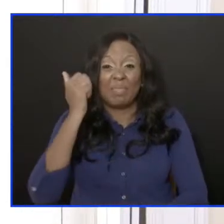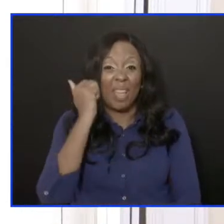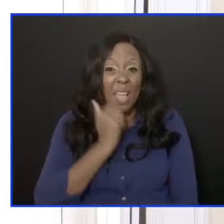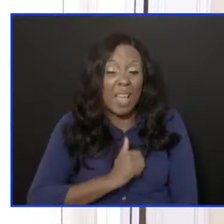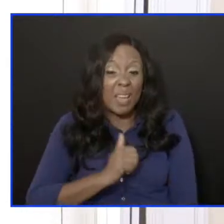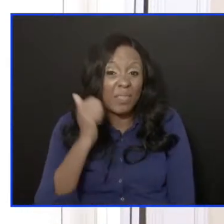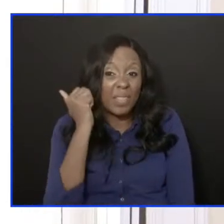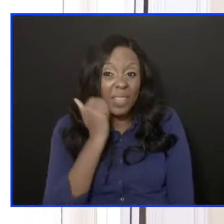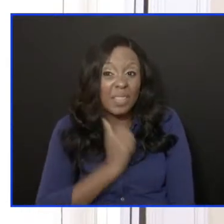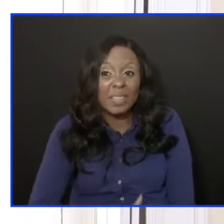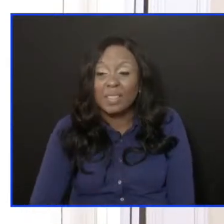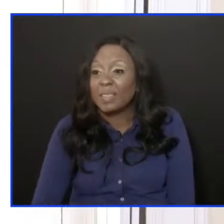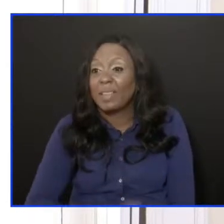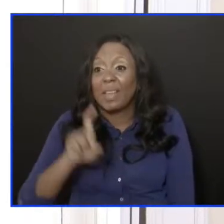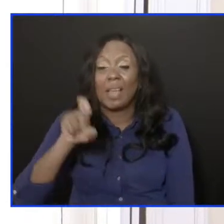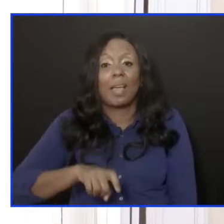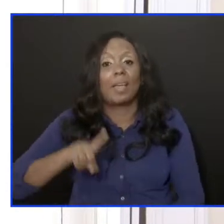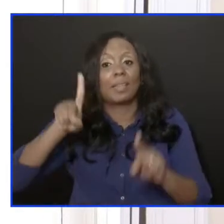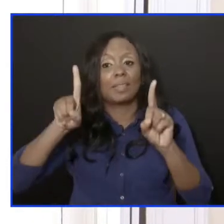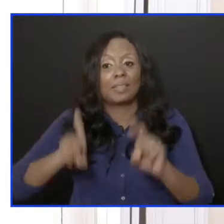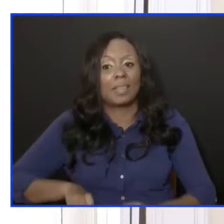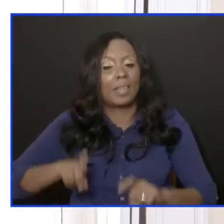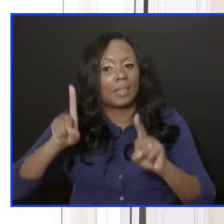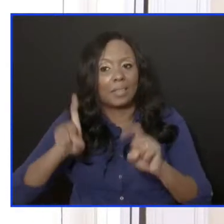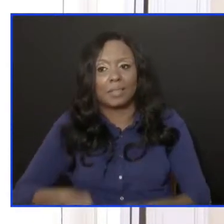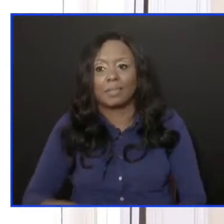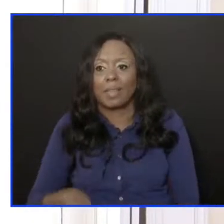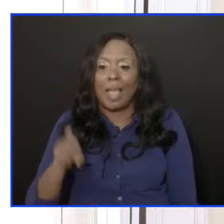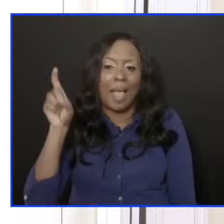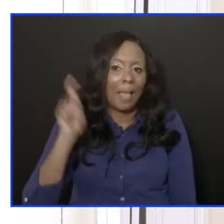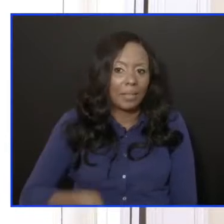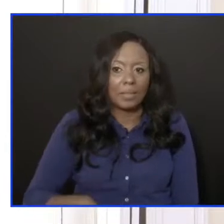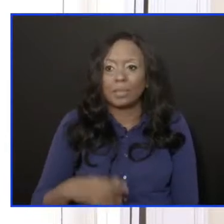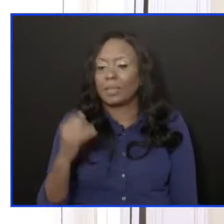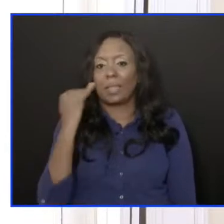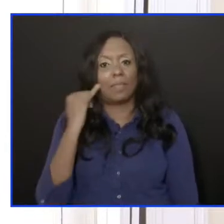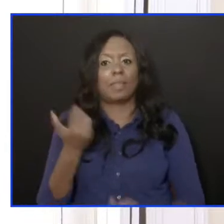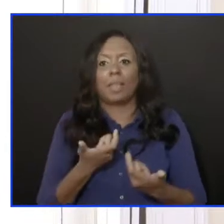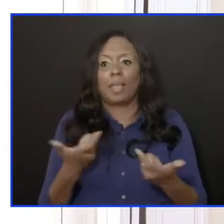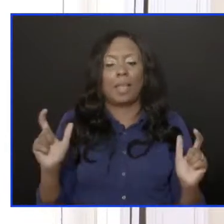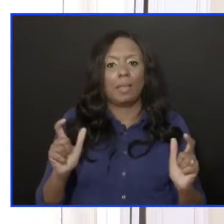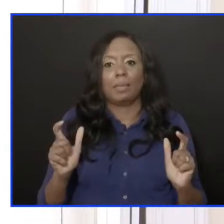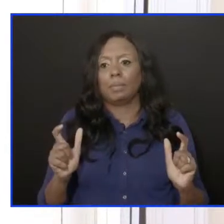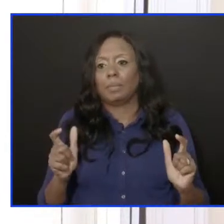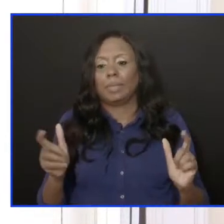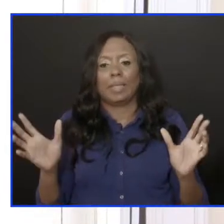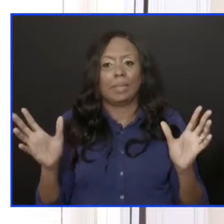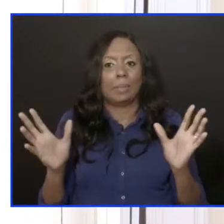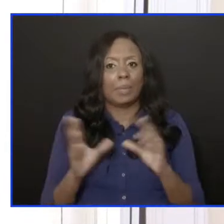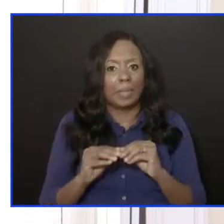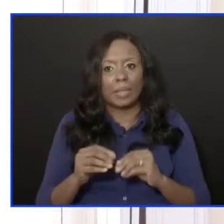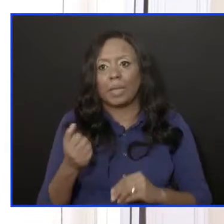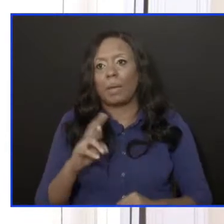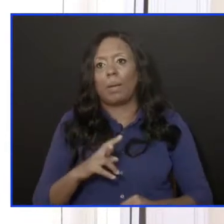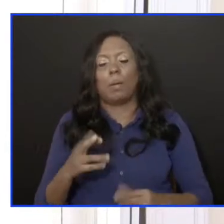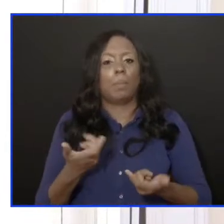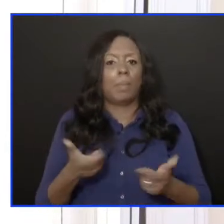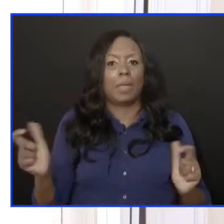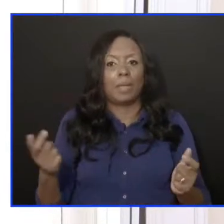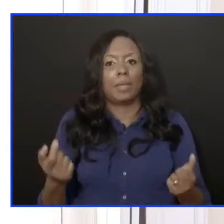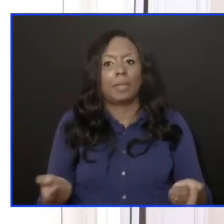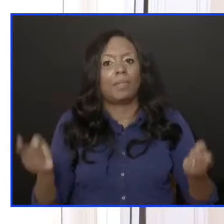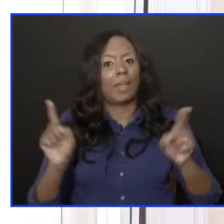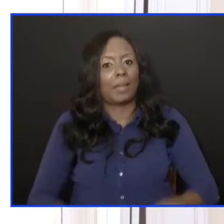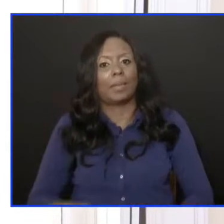testing in any event that was a multilateral event, any event that required high-level meetings. I had to